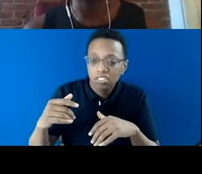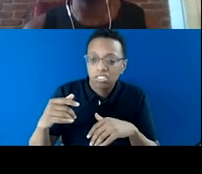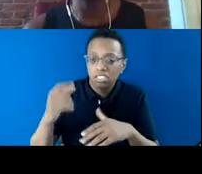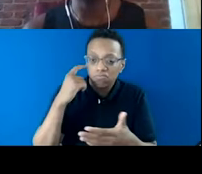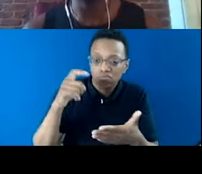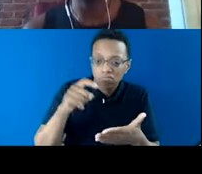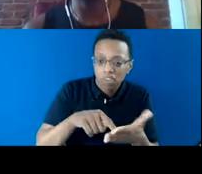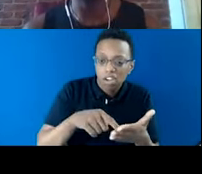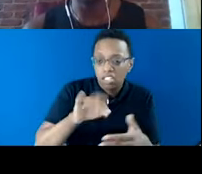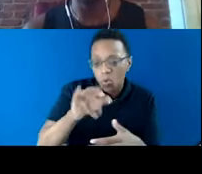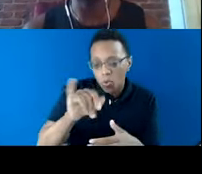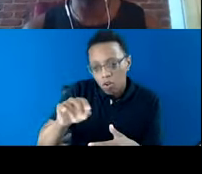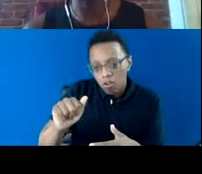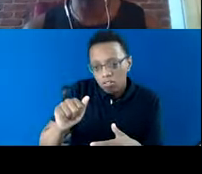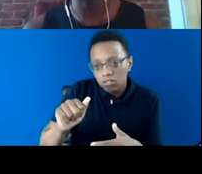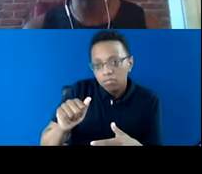thought of as